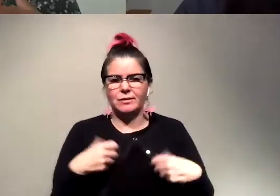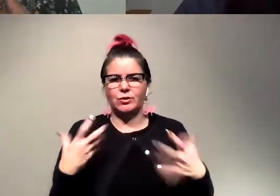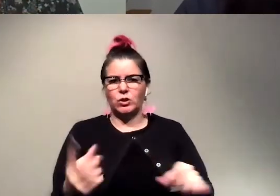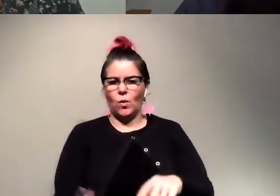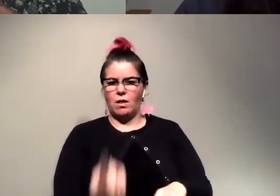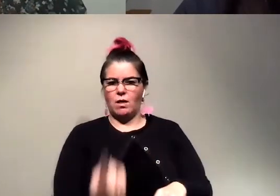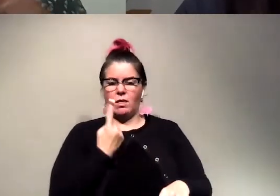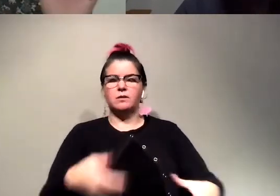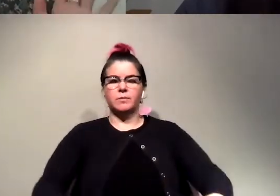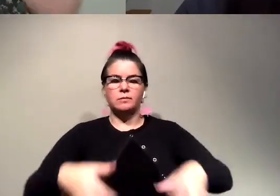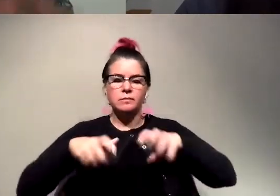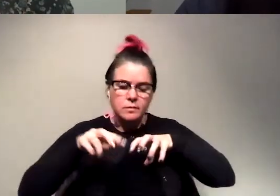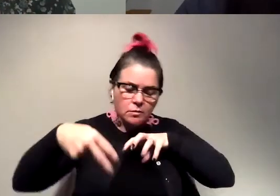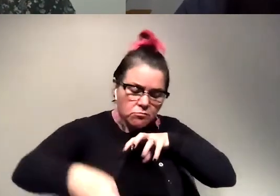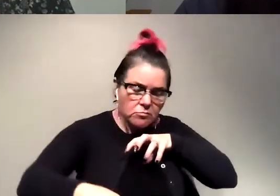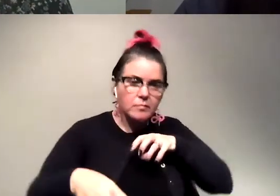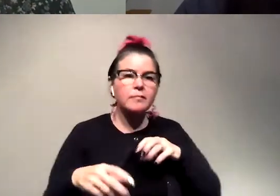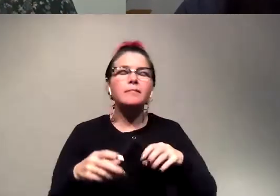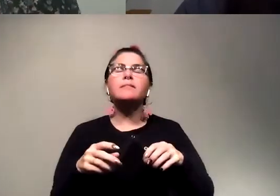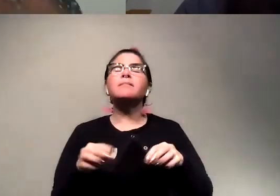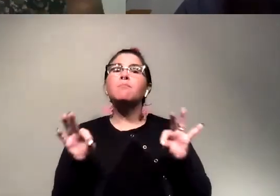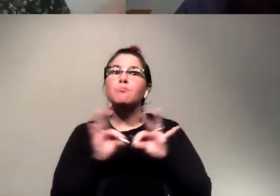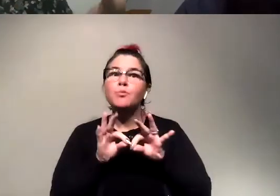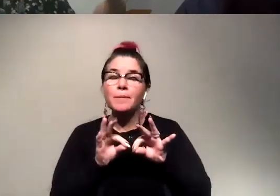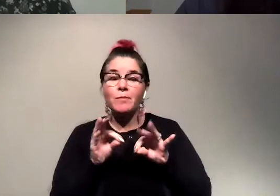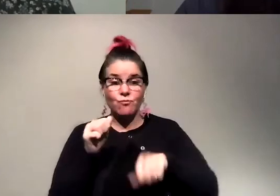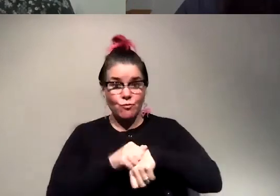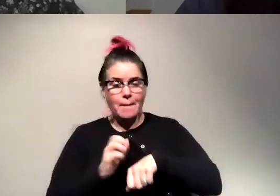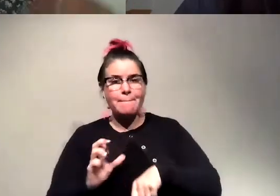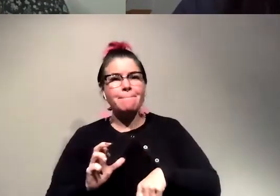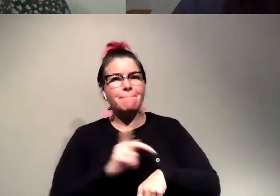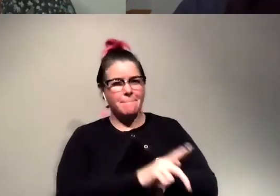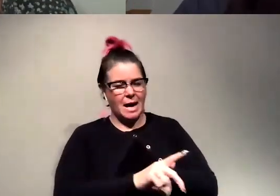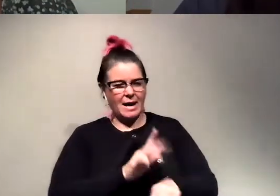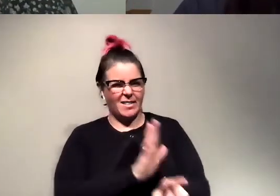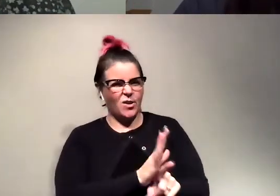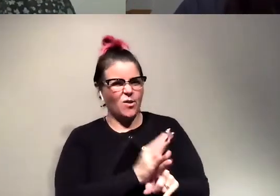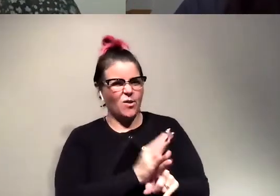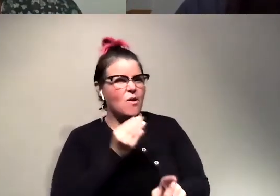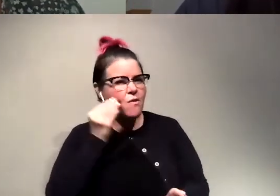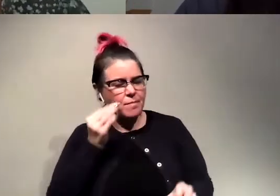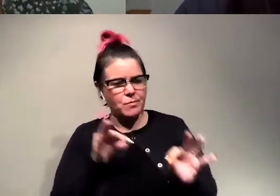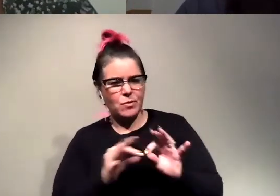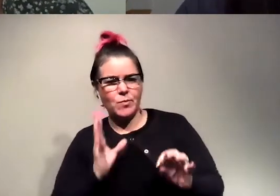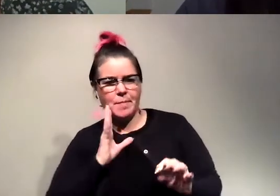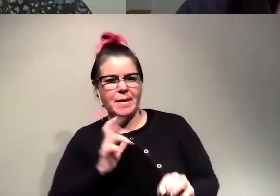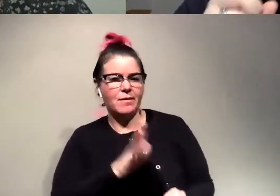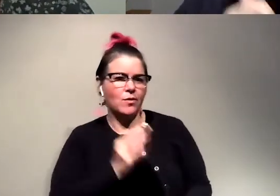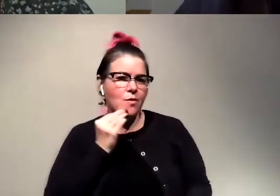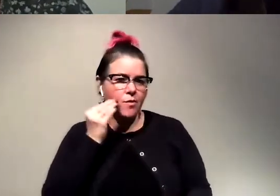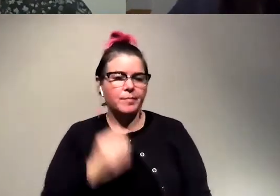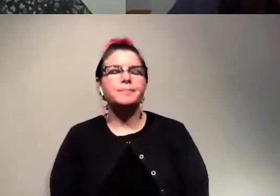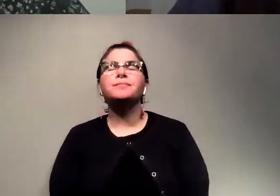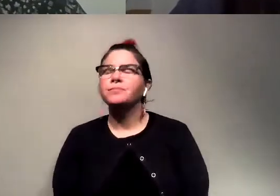for you. And then always put the rock back where it was, because that's its home and you want it to come back to its home. That is